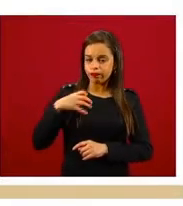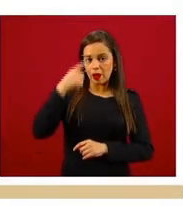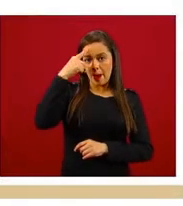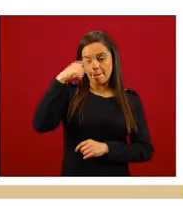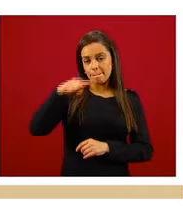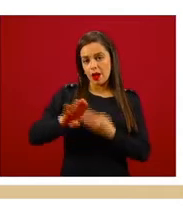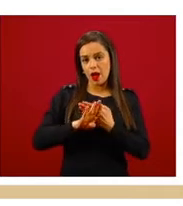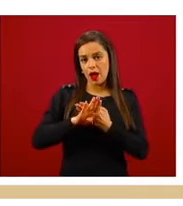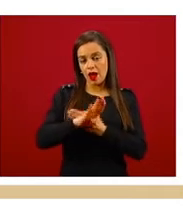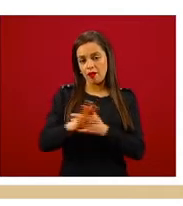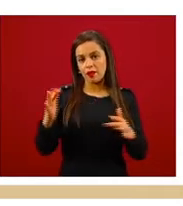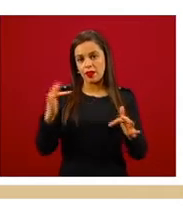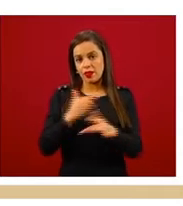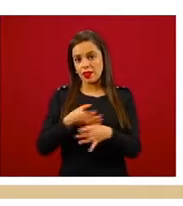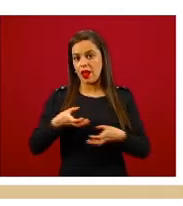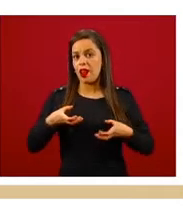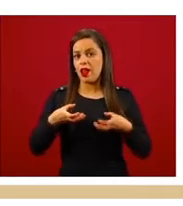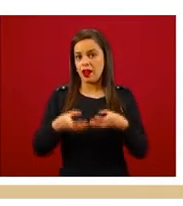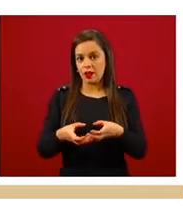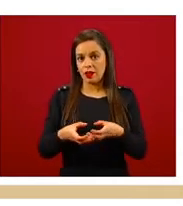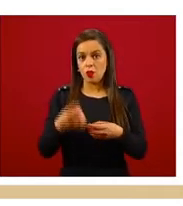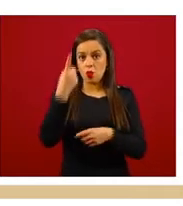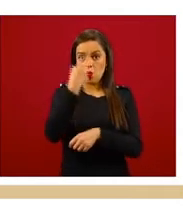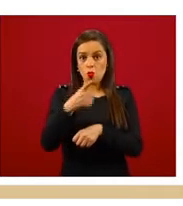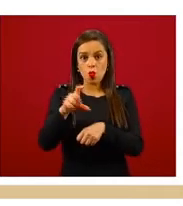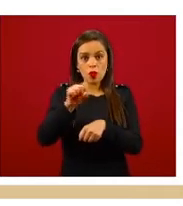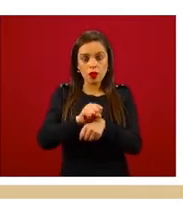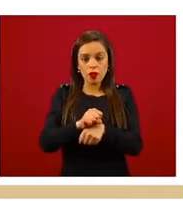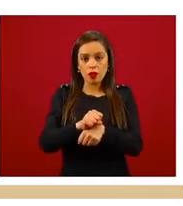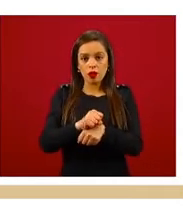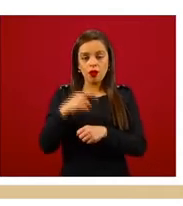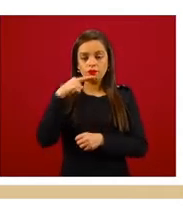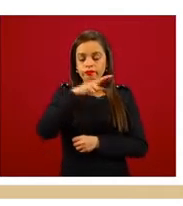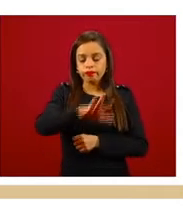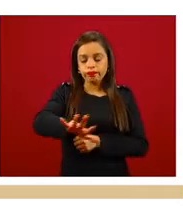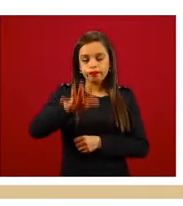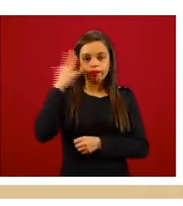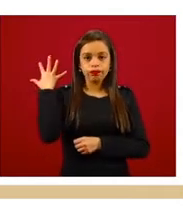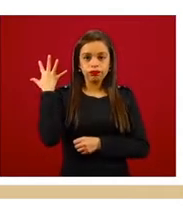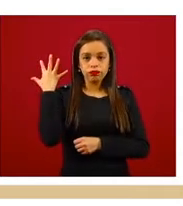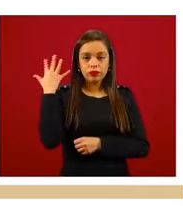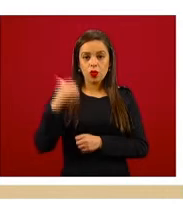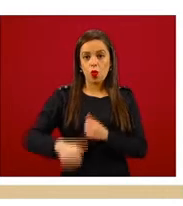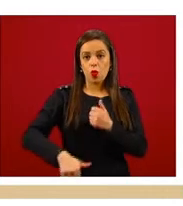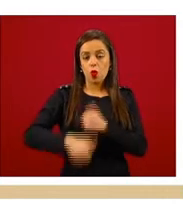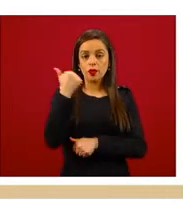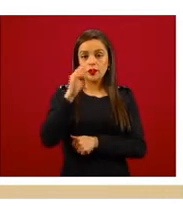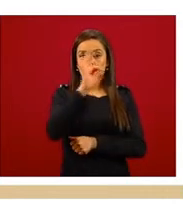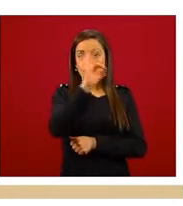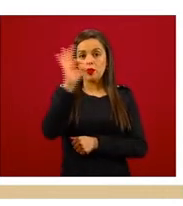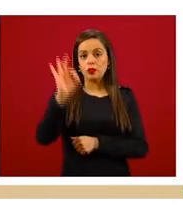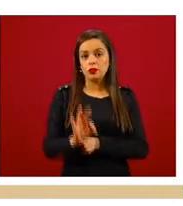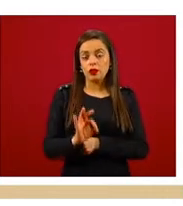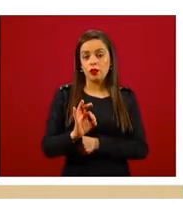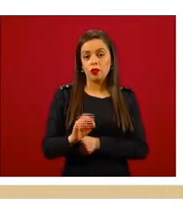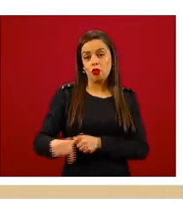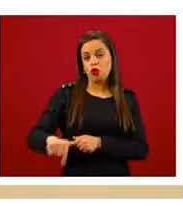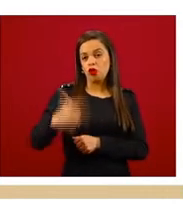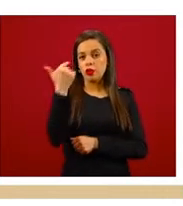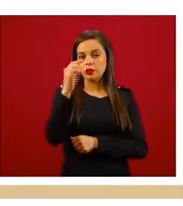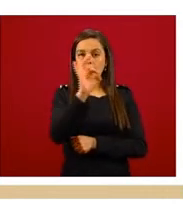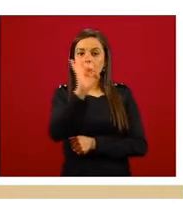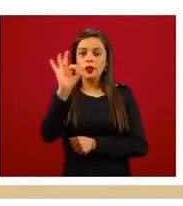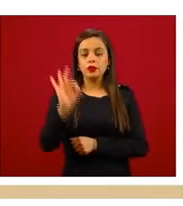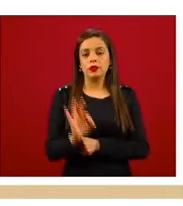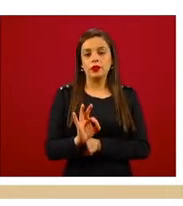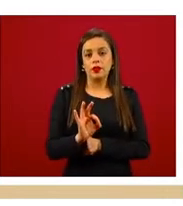movilidad, have de una had a semana a huge otra effort in incrementó su movilidad reducing un their mobility, from one week to another, it increased by